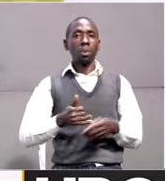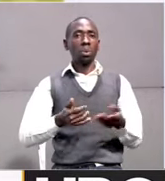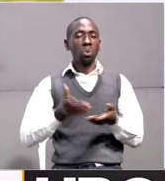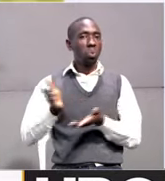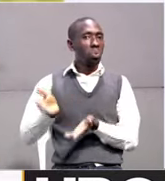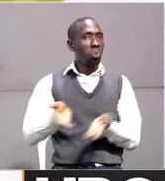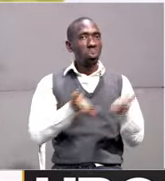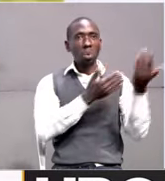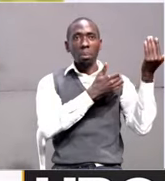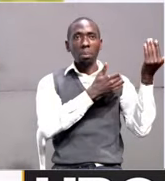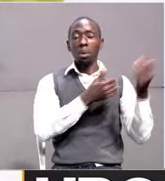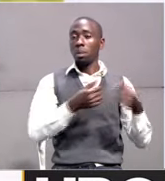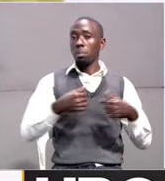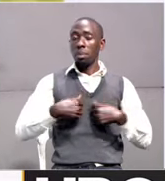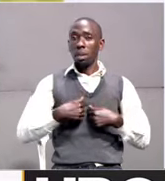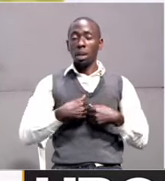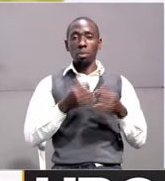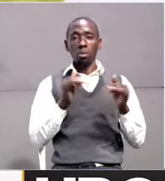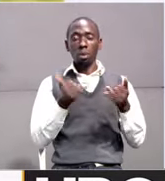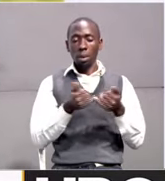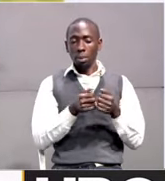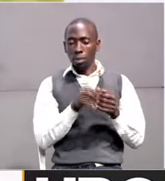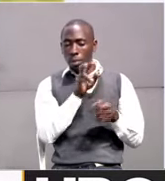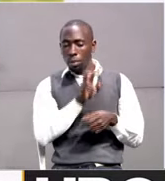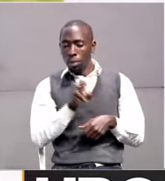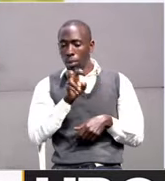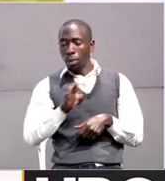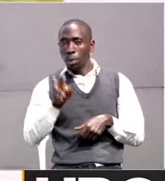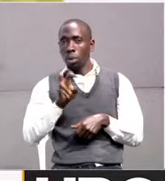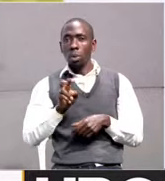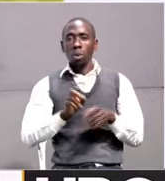Here I have got a quotation from Huntington Speke